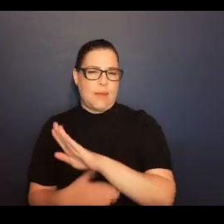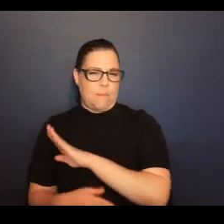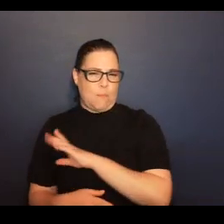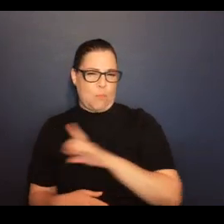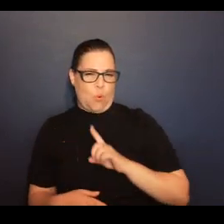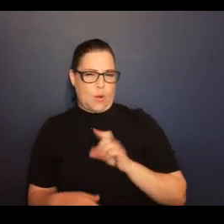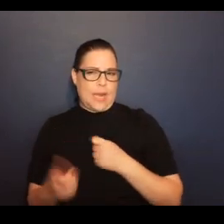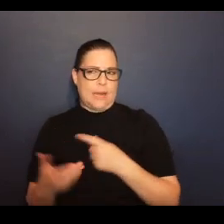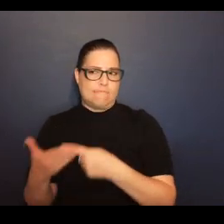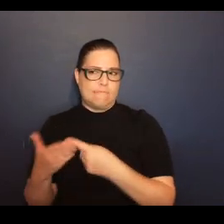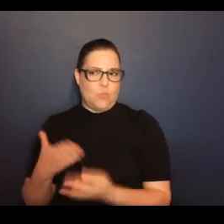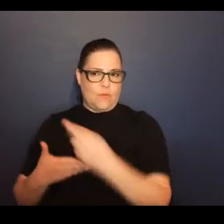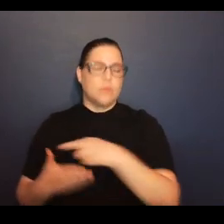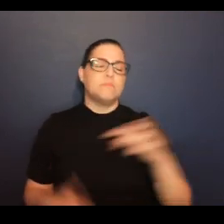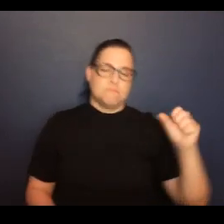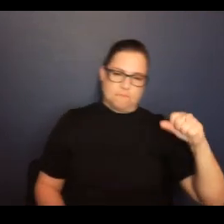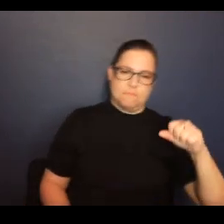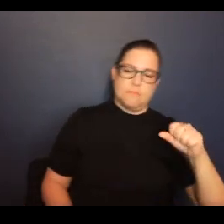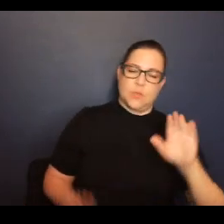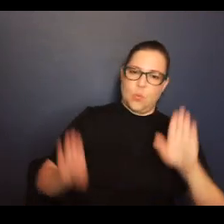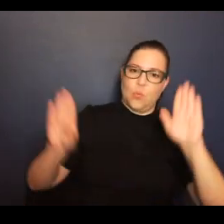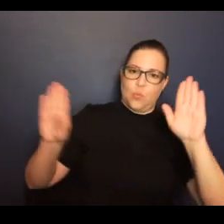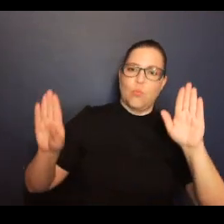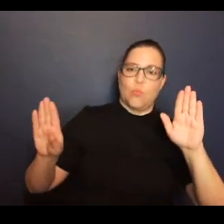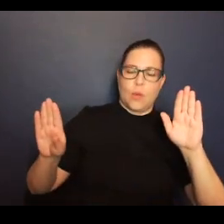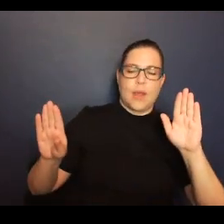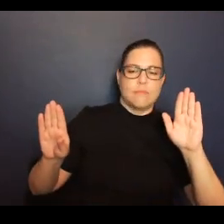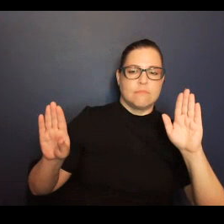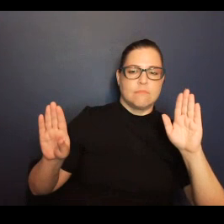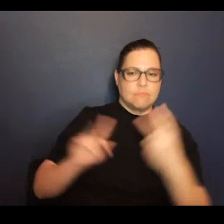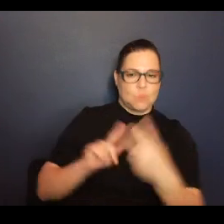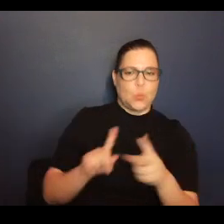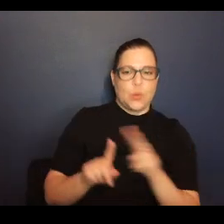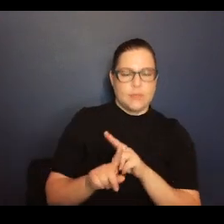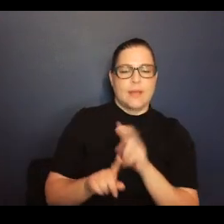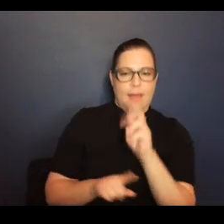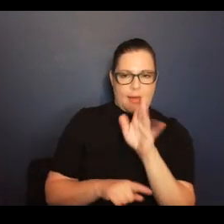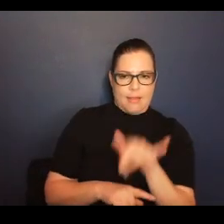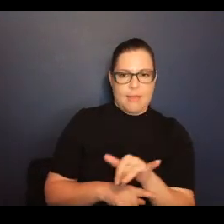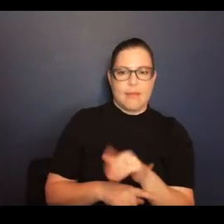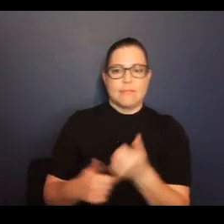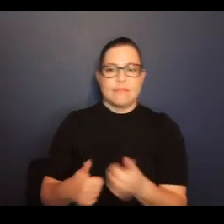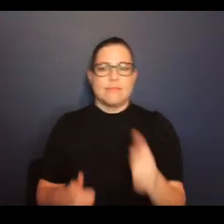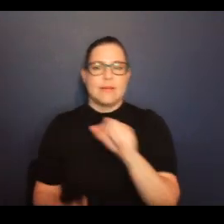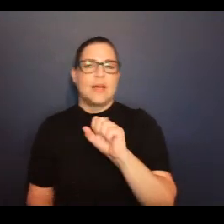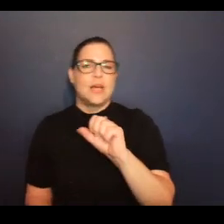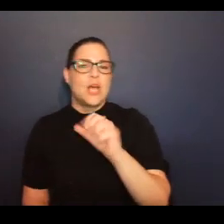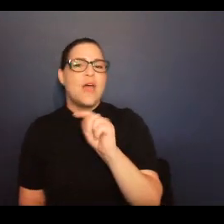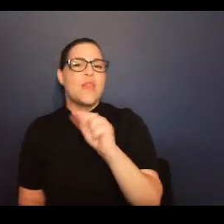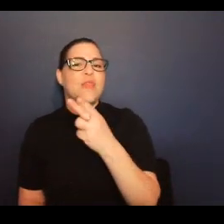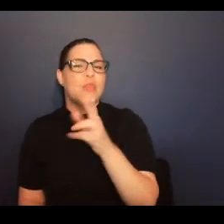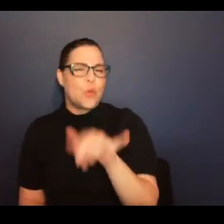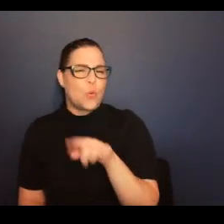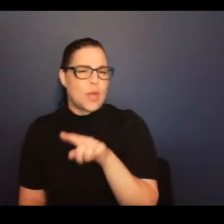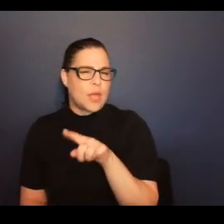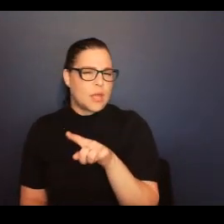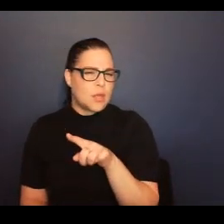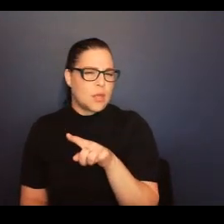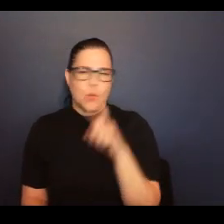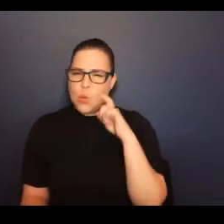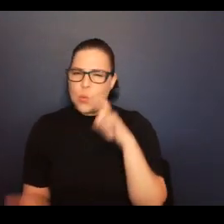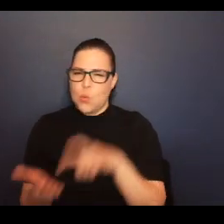review. Absolutely. That's a great point, Board Member Kelly. Executive Director Shutt, was there anything, or even Mr. Tack,